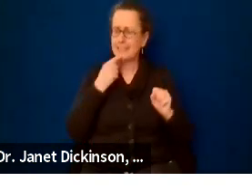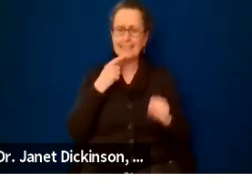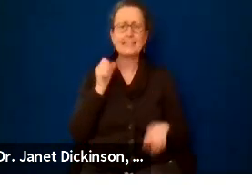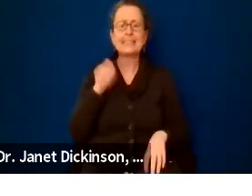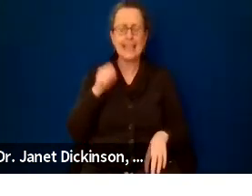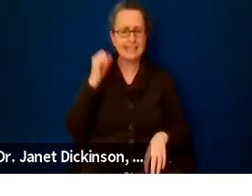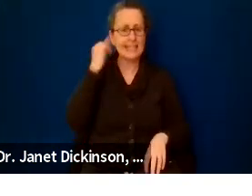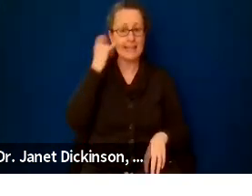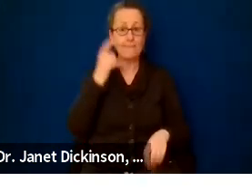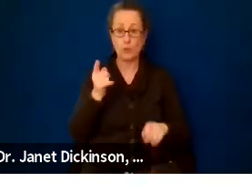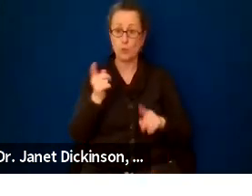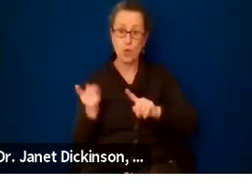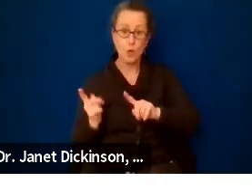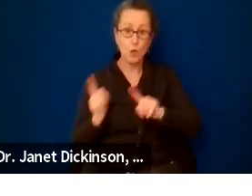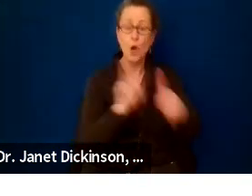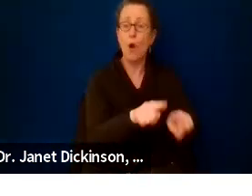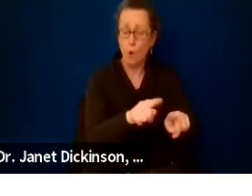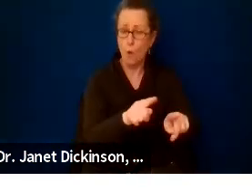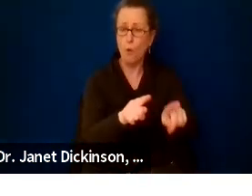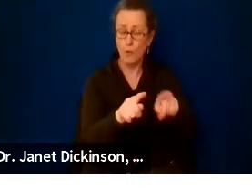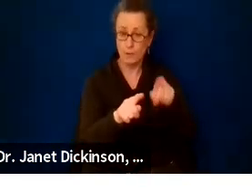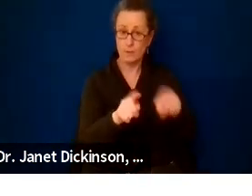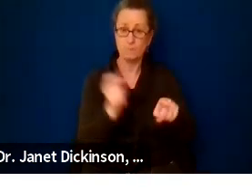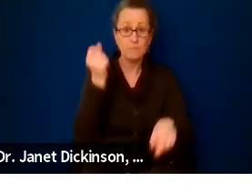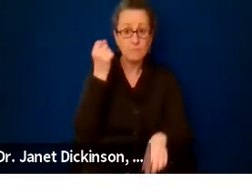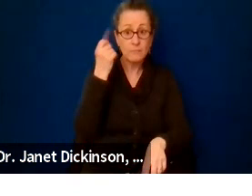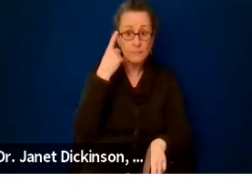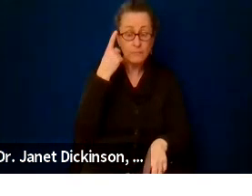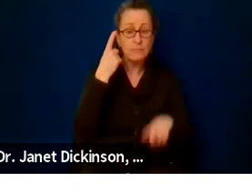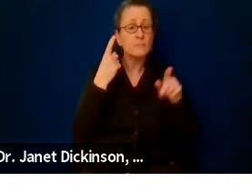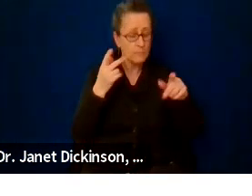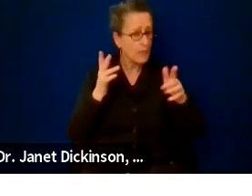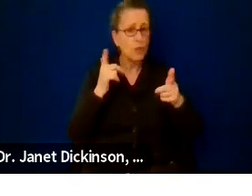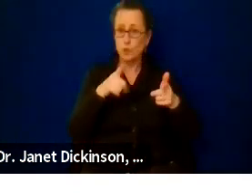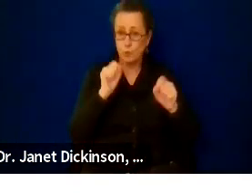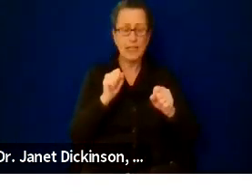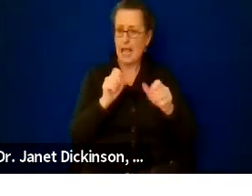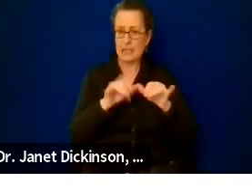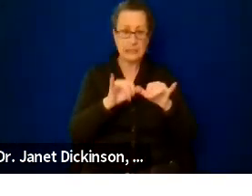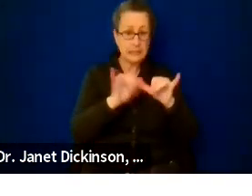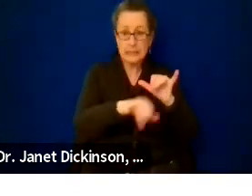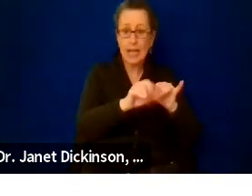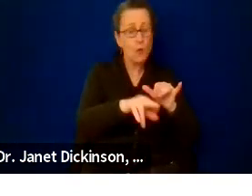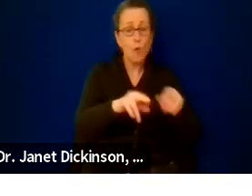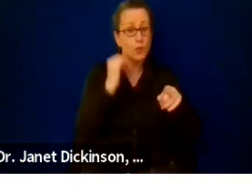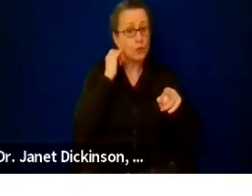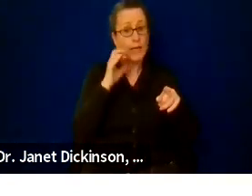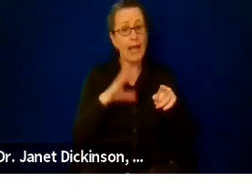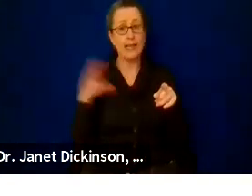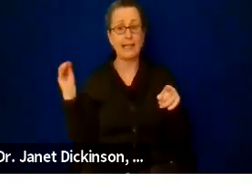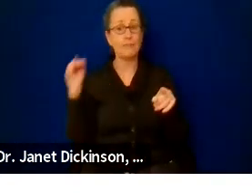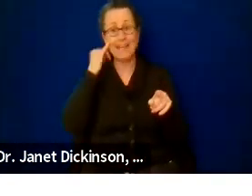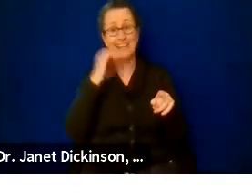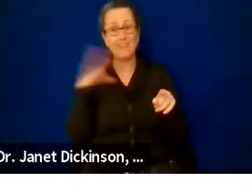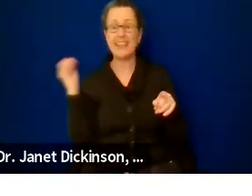and our entire school environment based on the number of students we anticipate will be joining us. The commissioner has